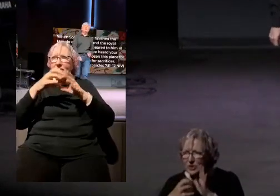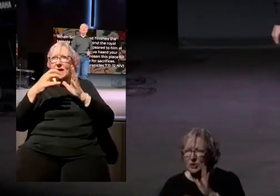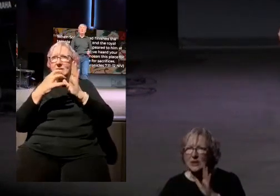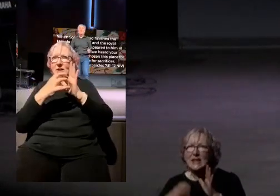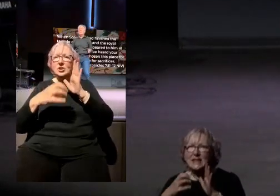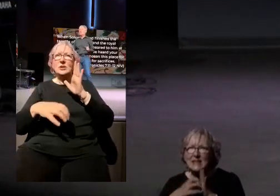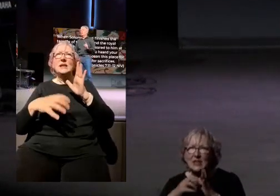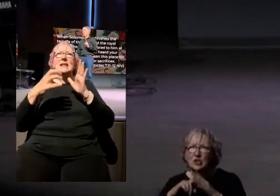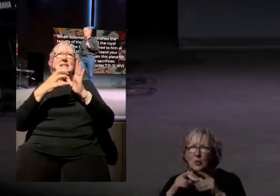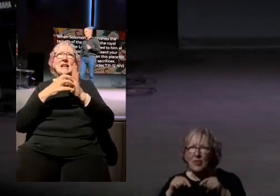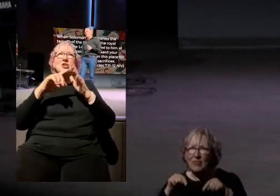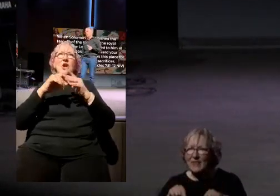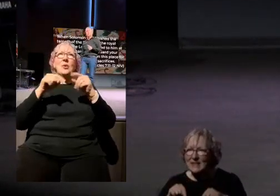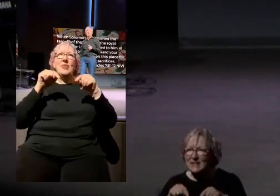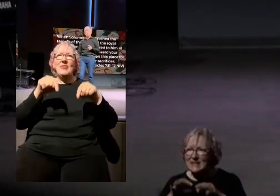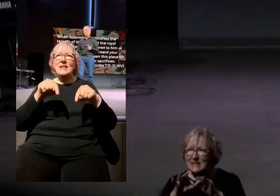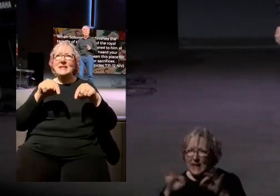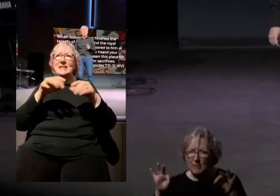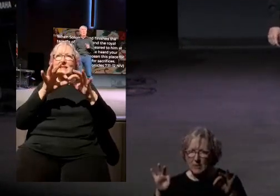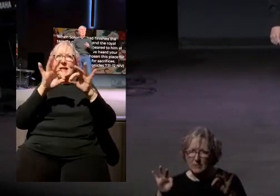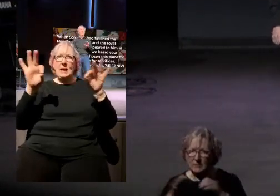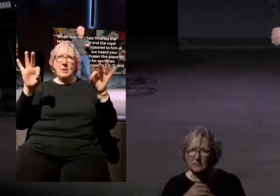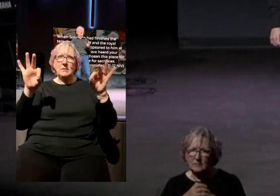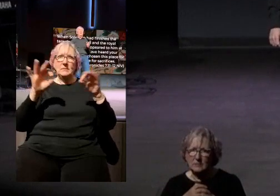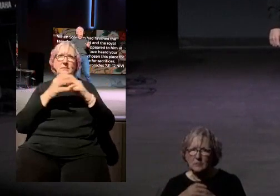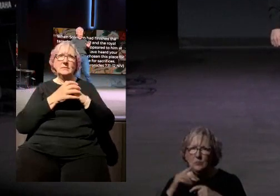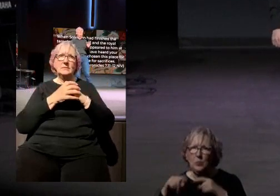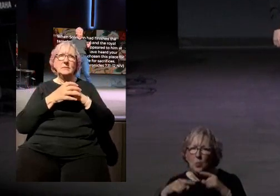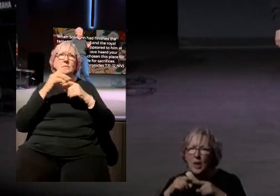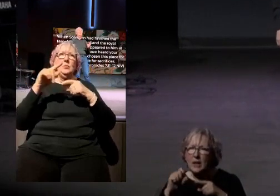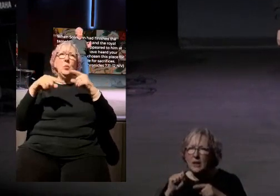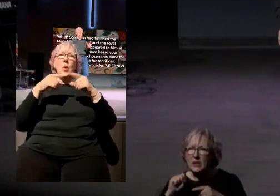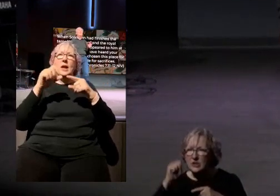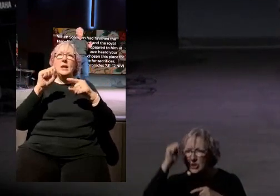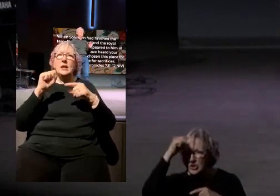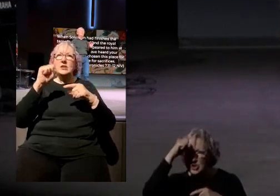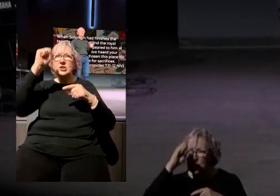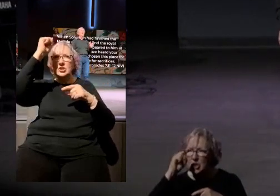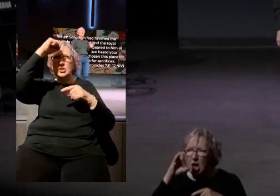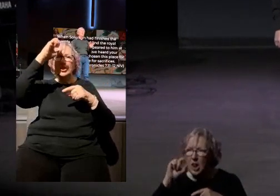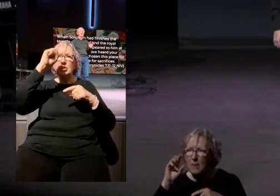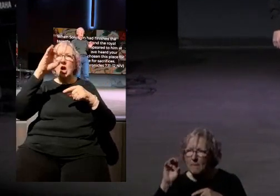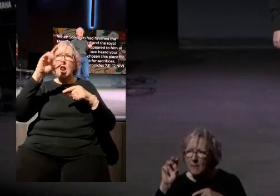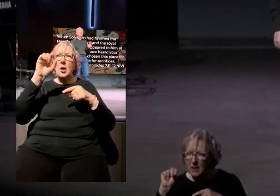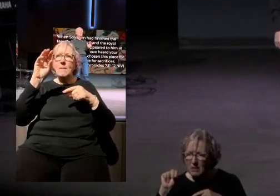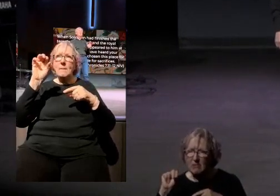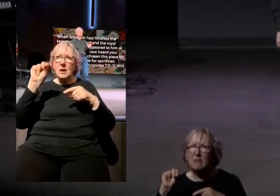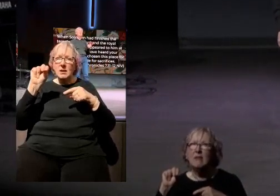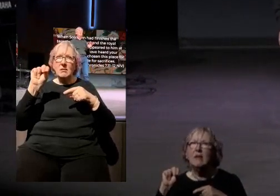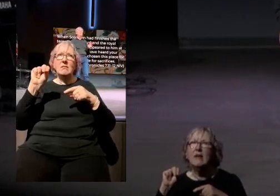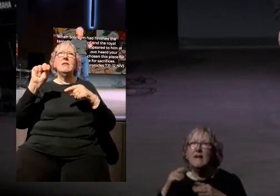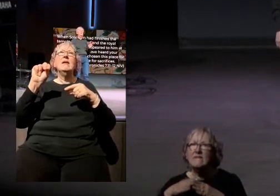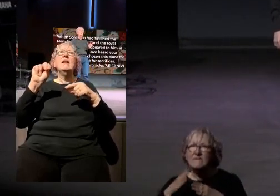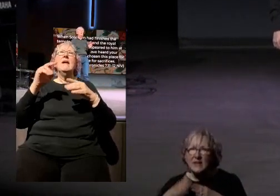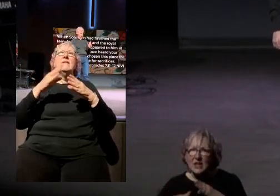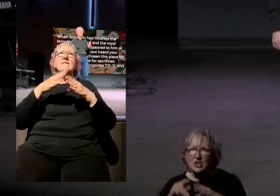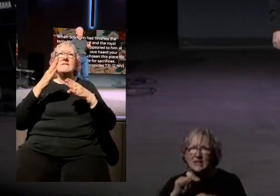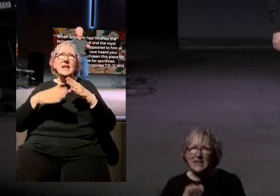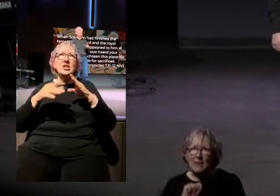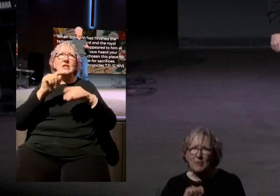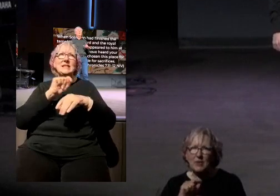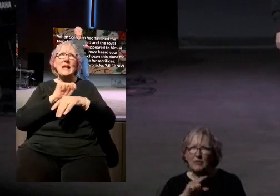with this statement. When Solomon had finished the temple of the Lord in the royal palace, the Lord appeared to him at night and said, I have heard